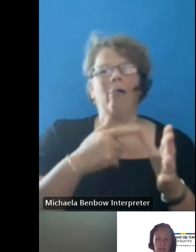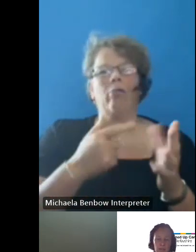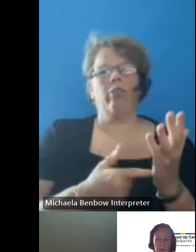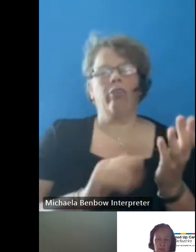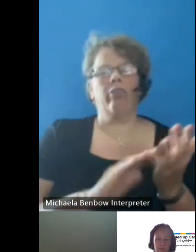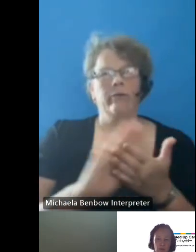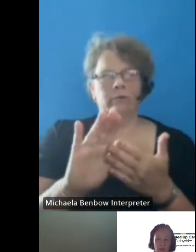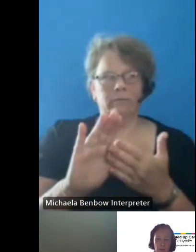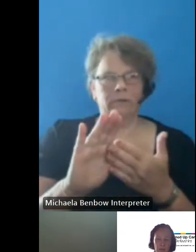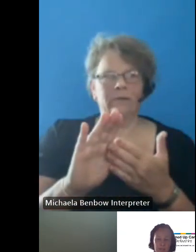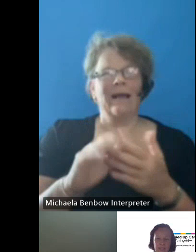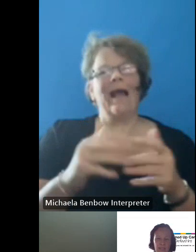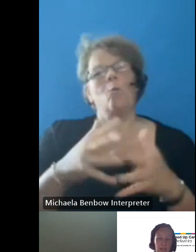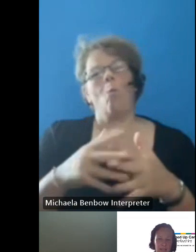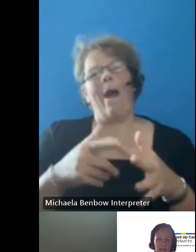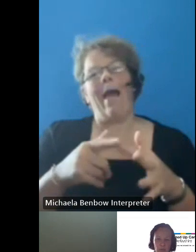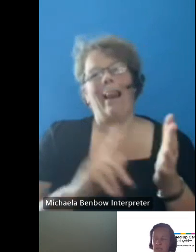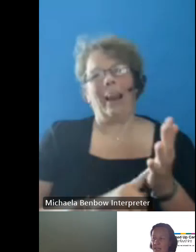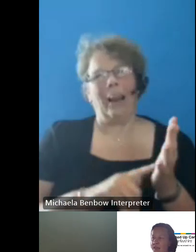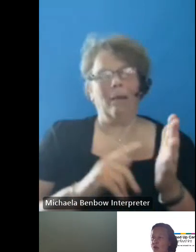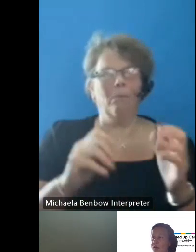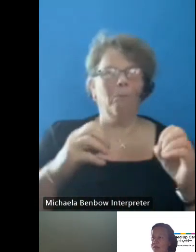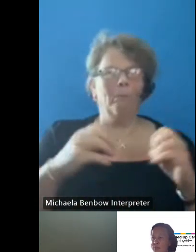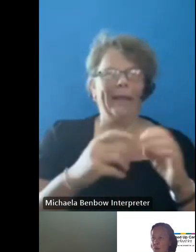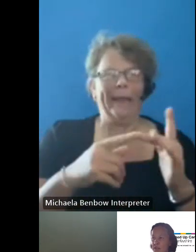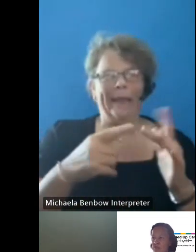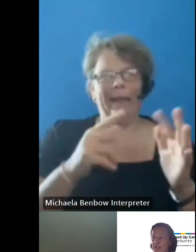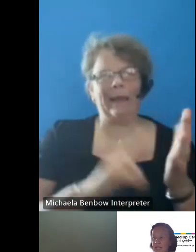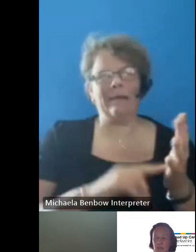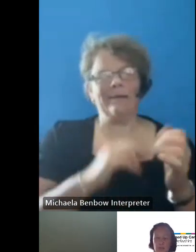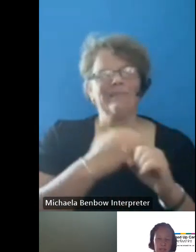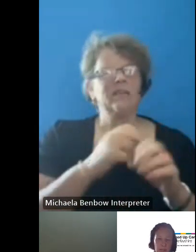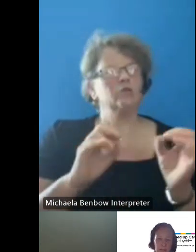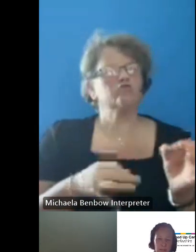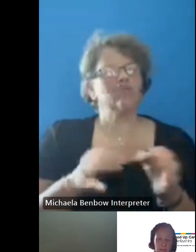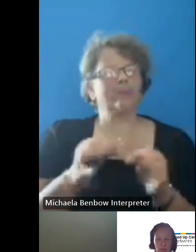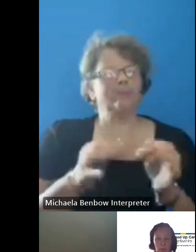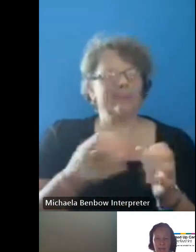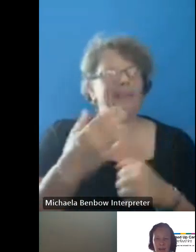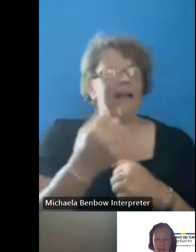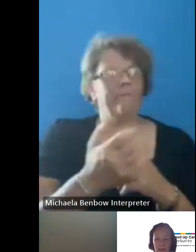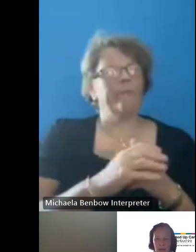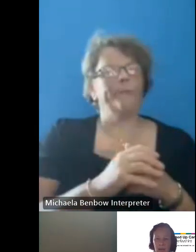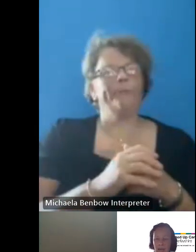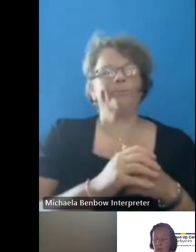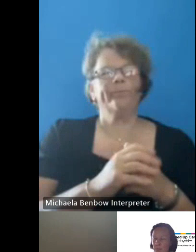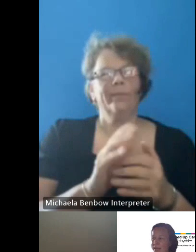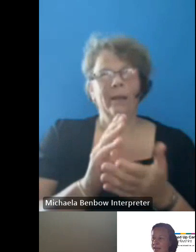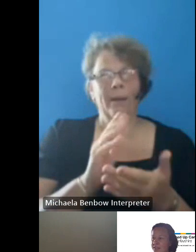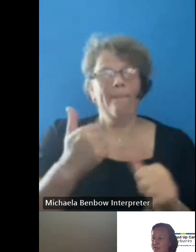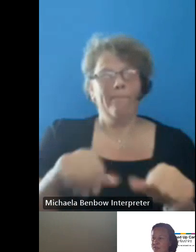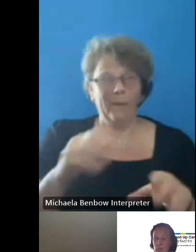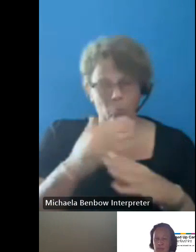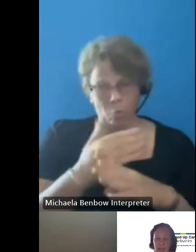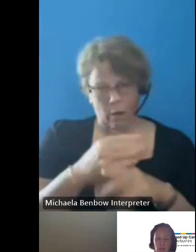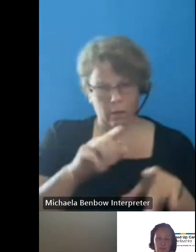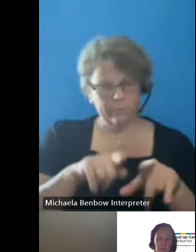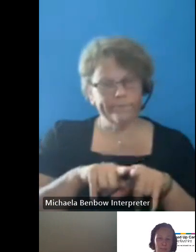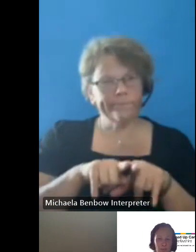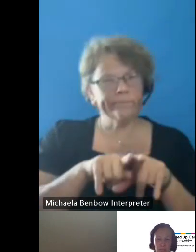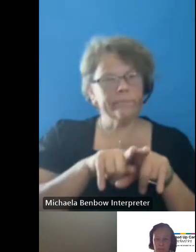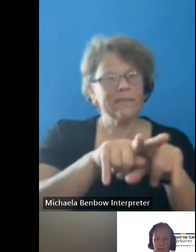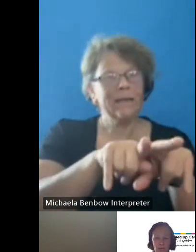strategies. So both for our city and county, we have been working really closely to make sure that we align our plans as far as we